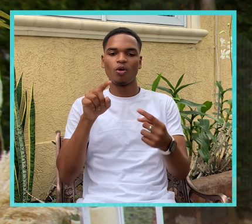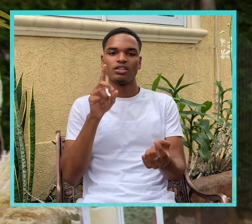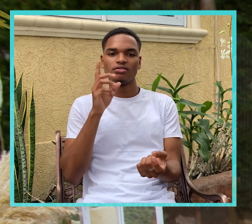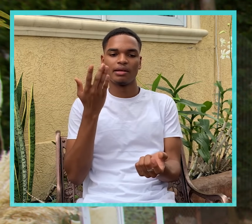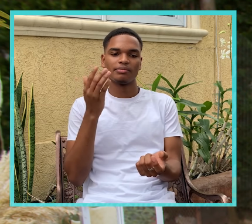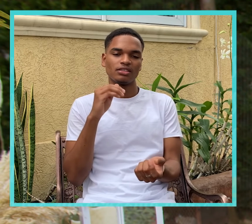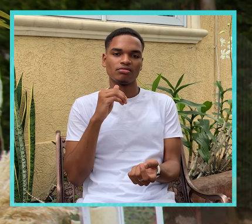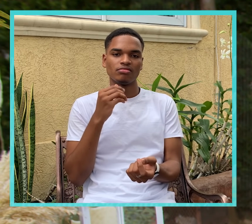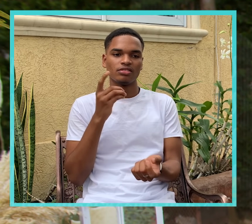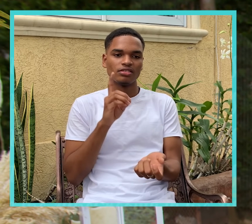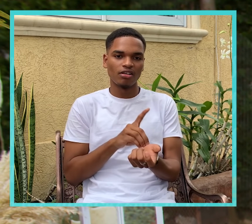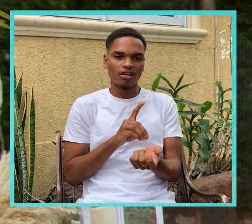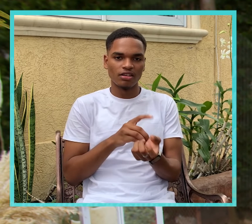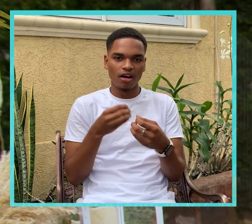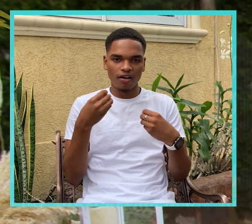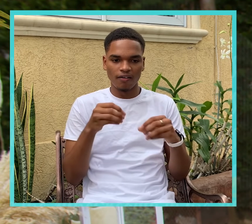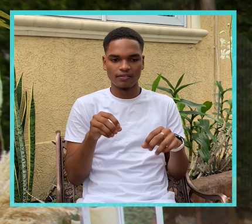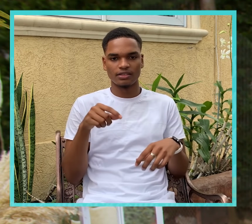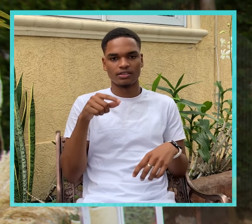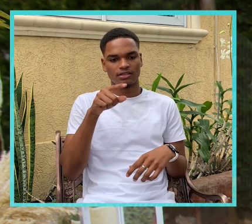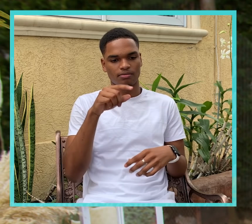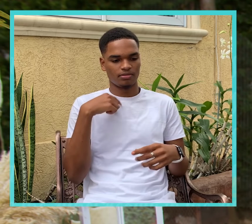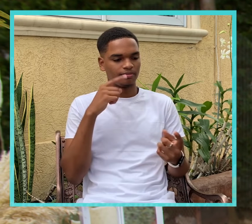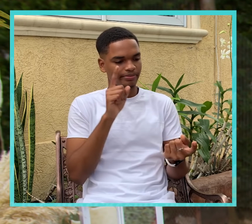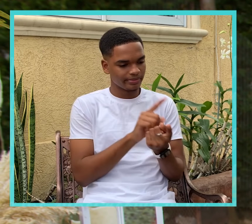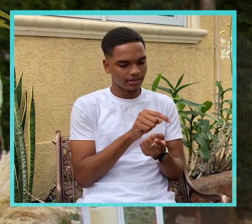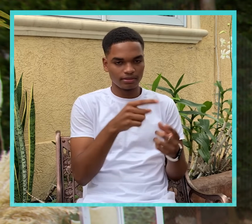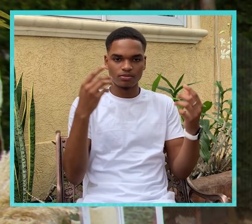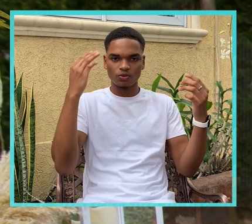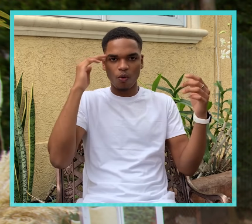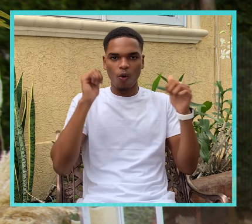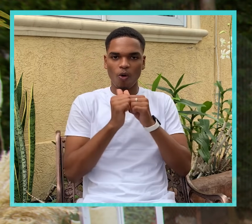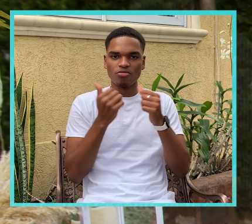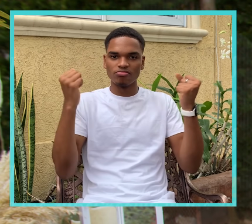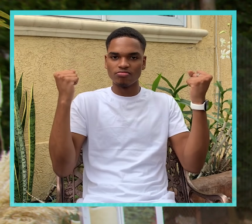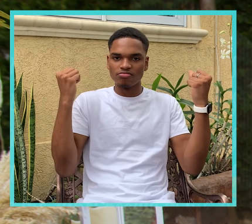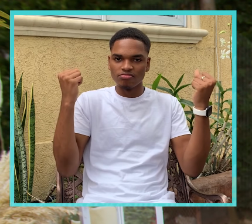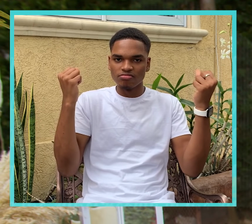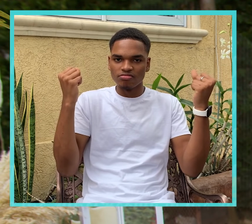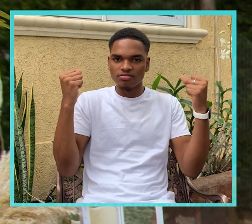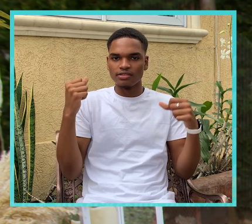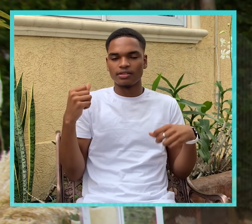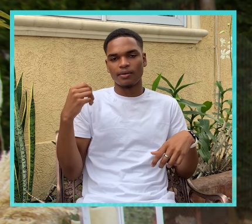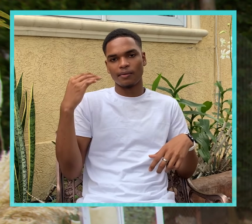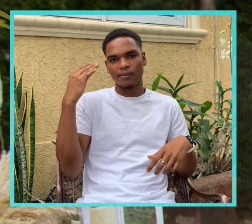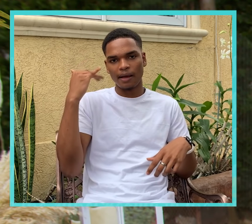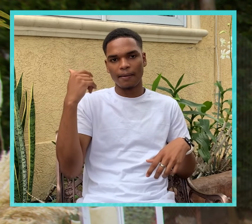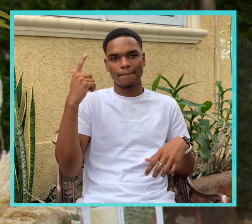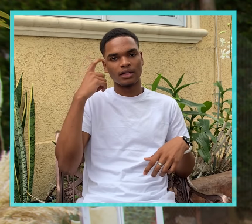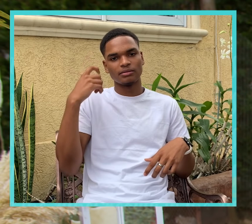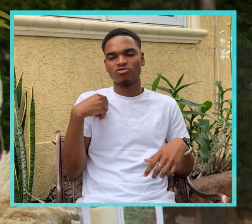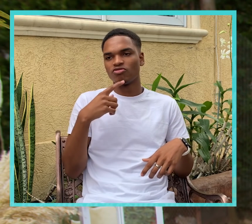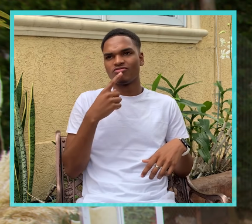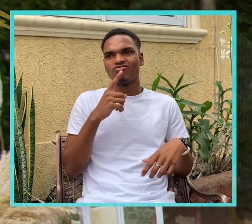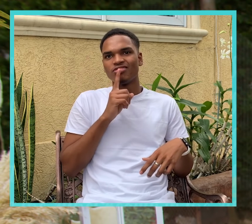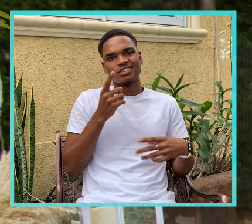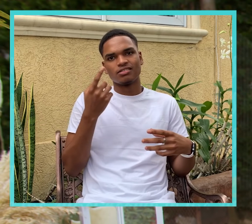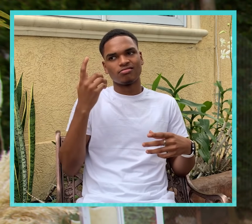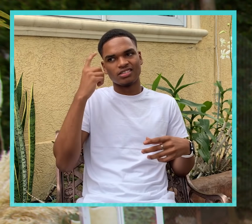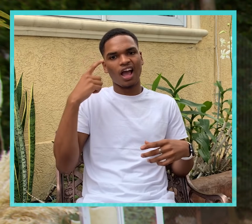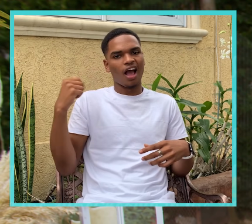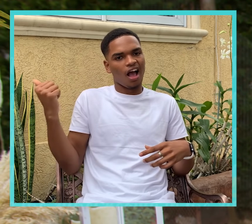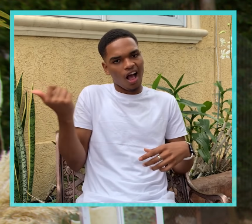Yeah. And the receptionist. Can sign. Yes. And then we in turn are able to communicate. That's why I'm saying I would love for us all to learn sign language. And we